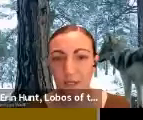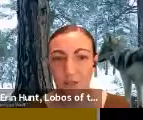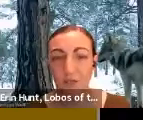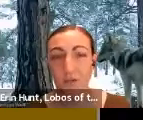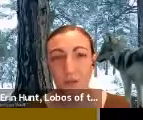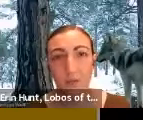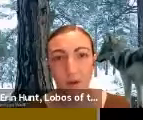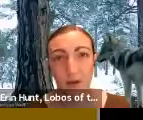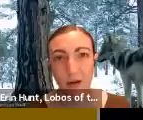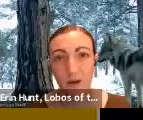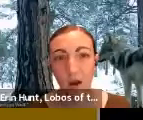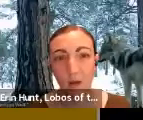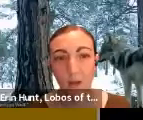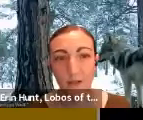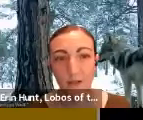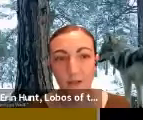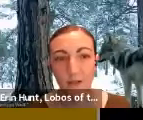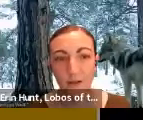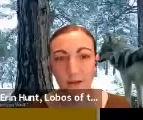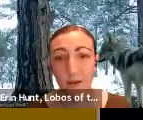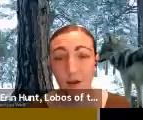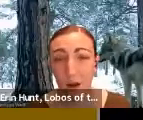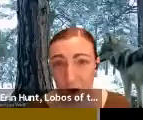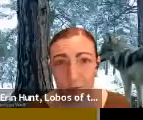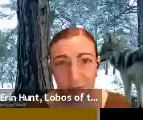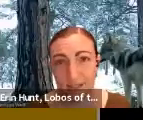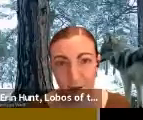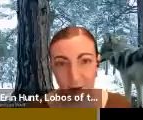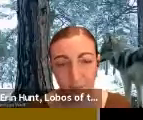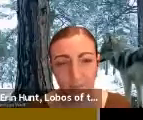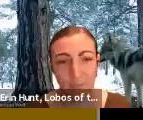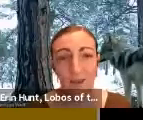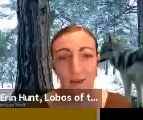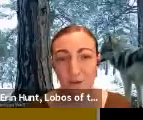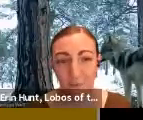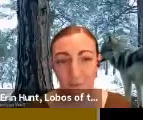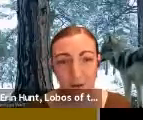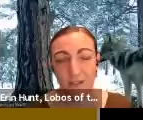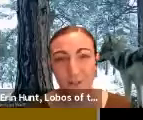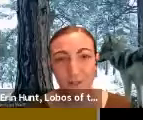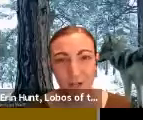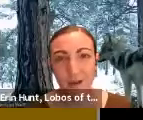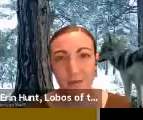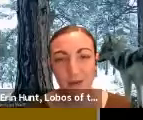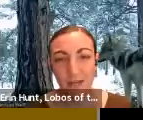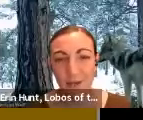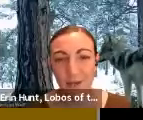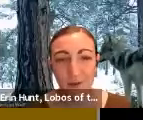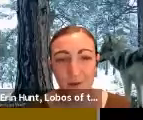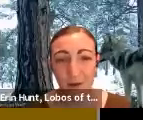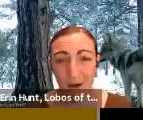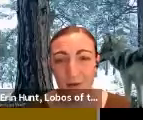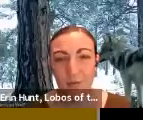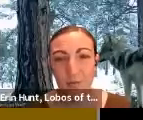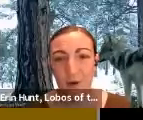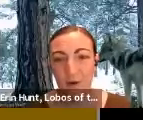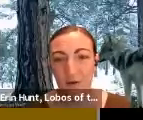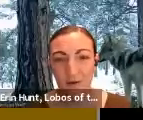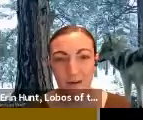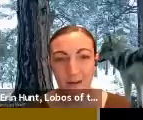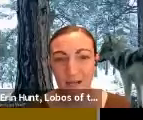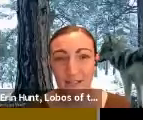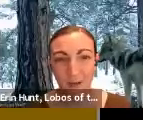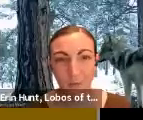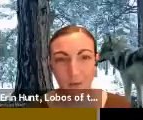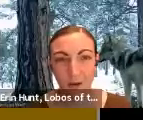helpful information so you can prepare your comment. Other ways to help: you can volunteer your time, making you a valuable